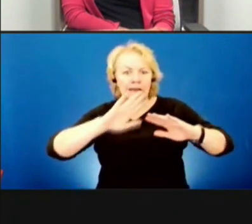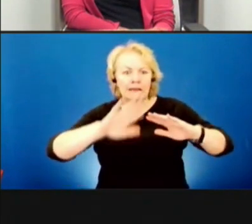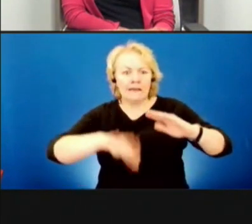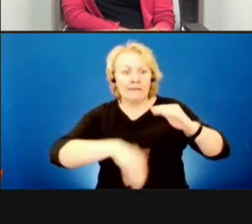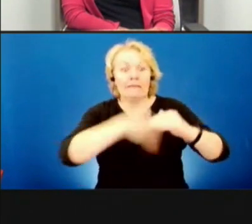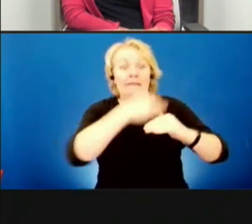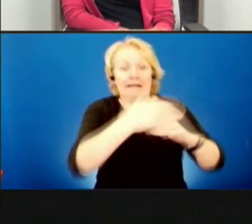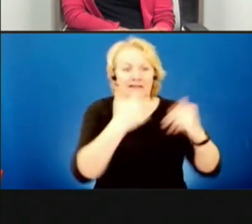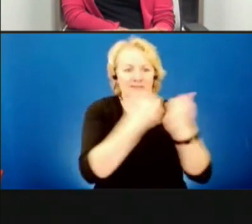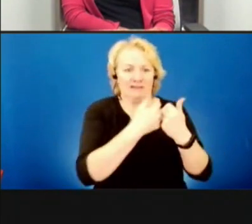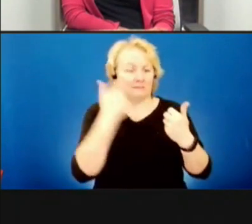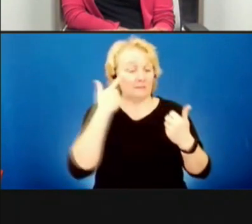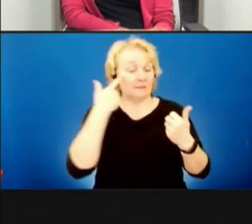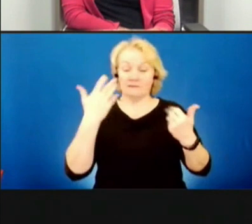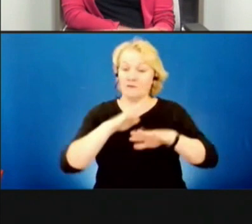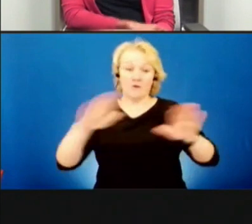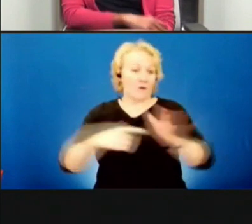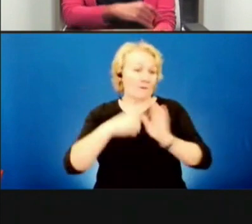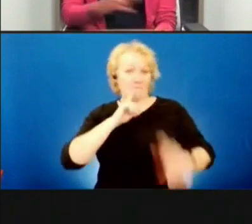mandates?